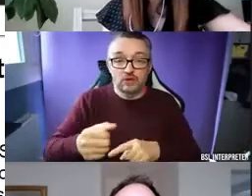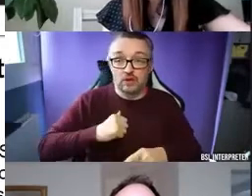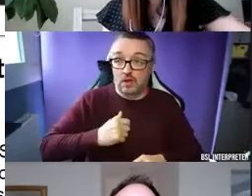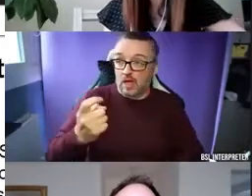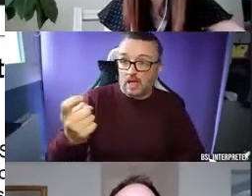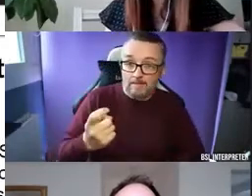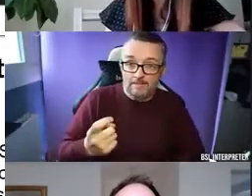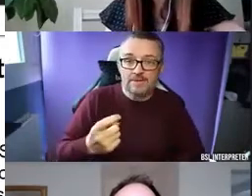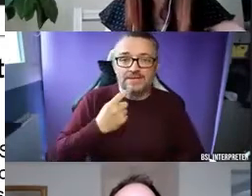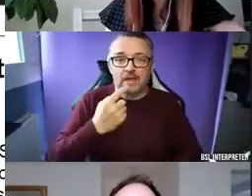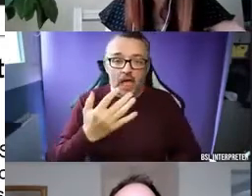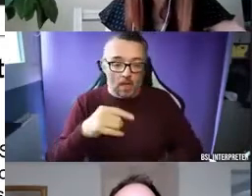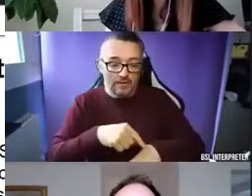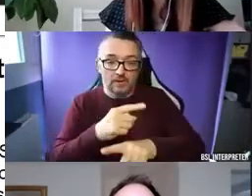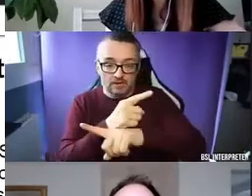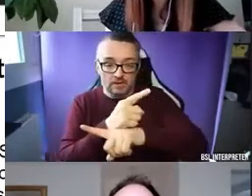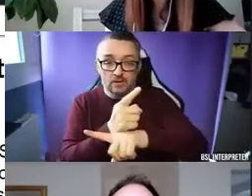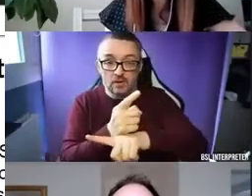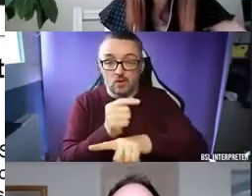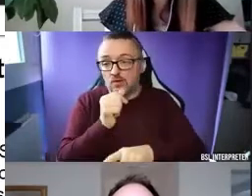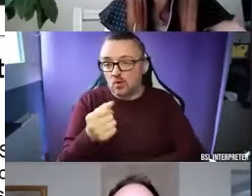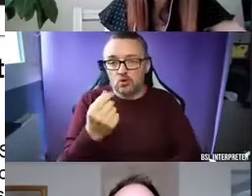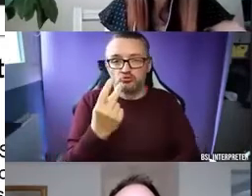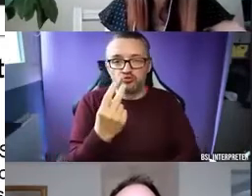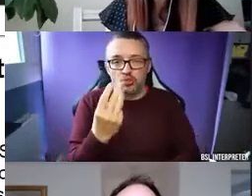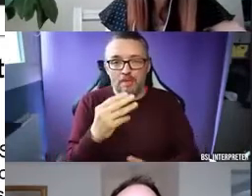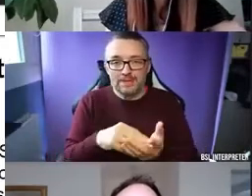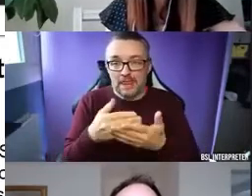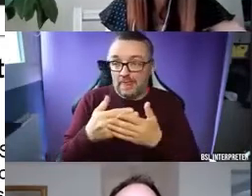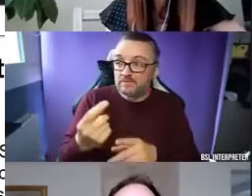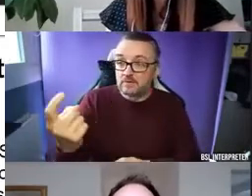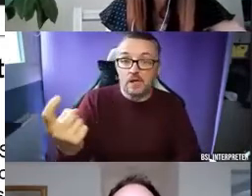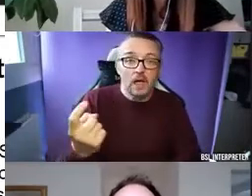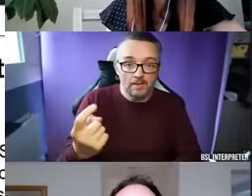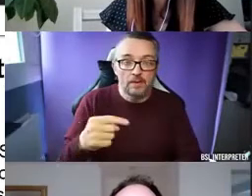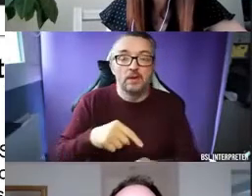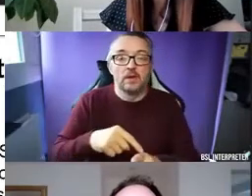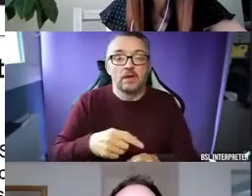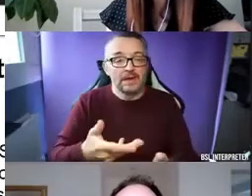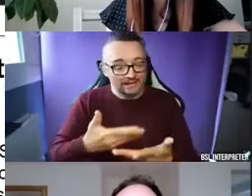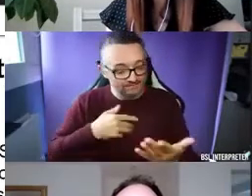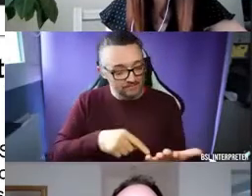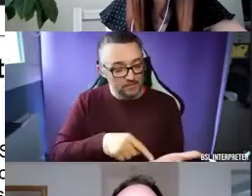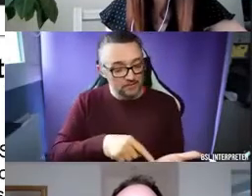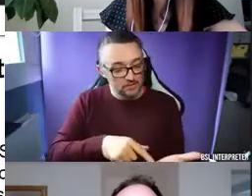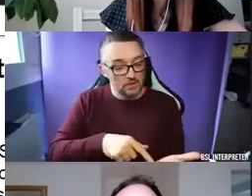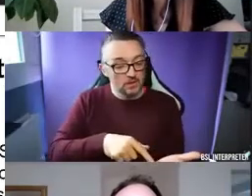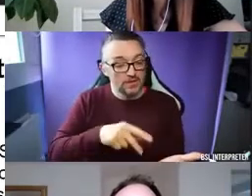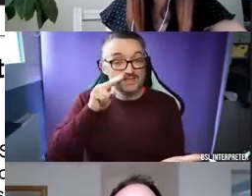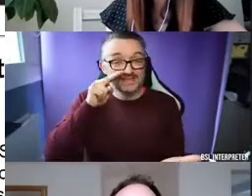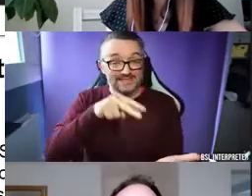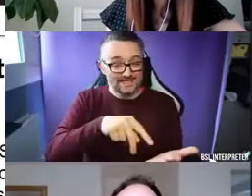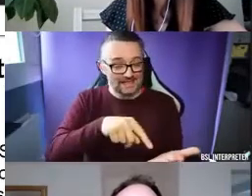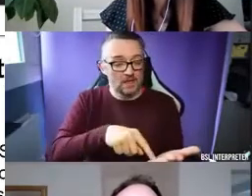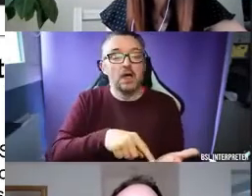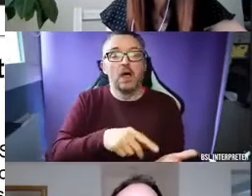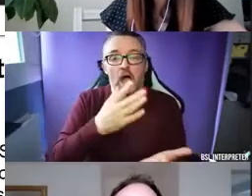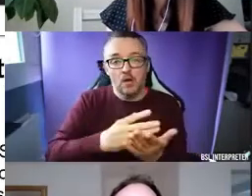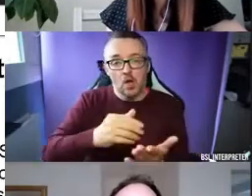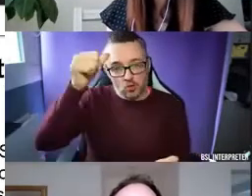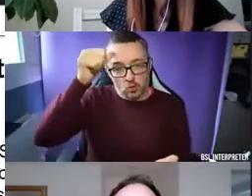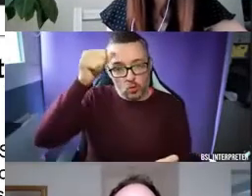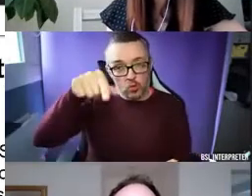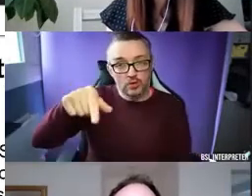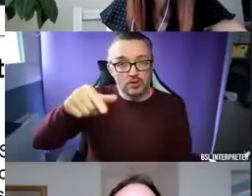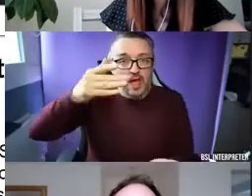minutes that vehicle will come. And it provides extra reassurance to those travelling that the